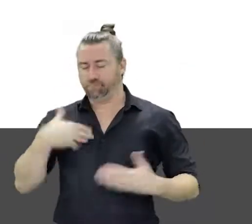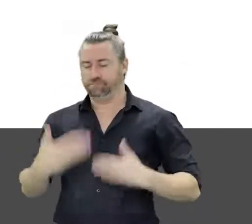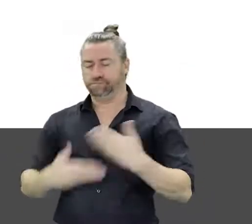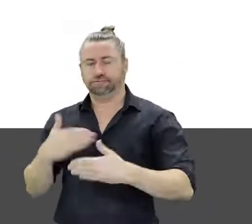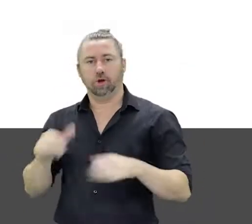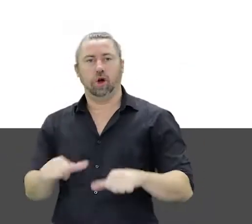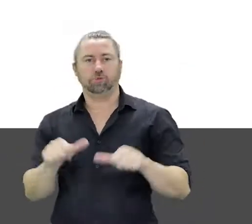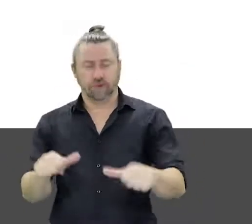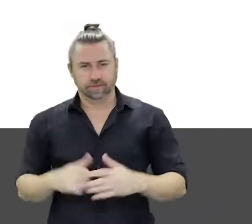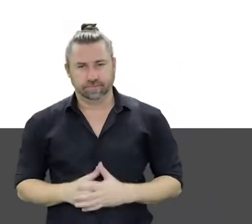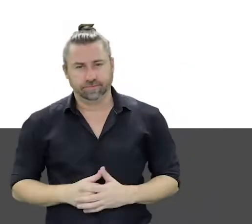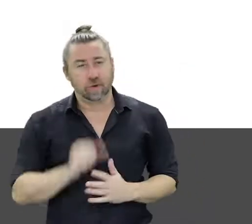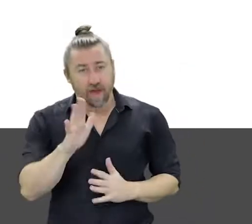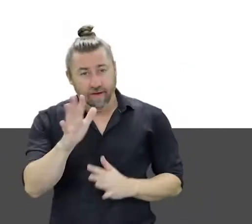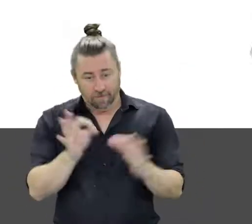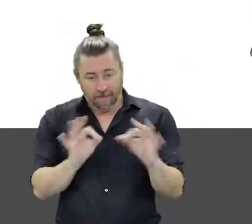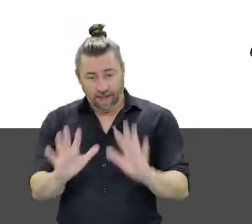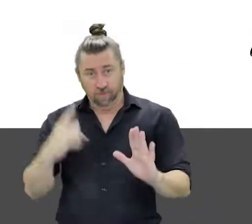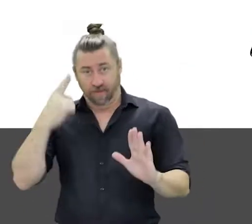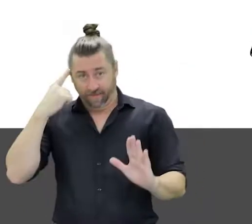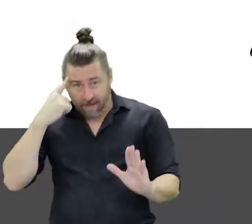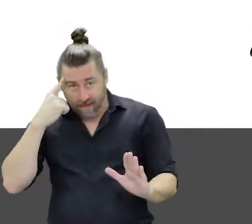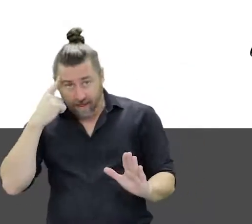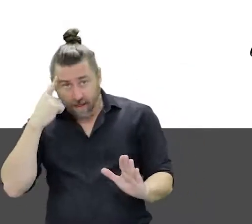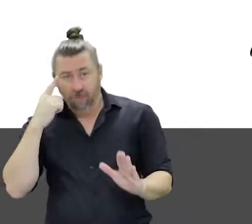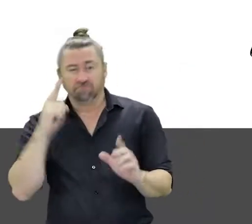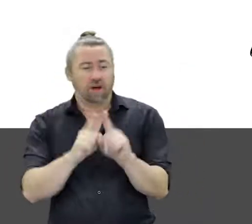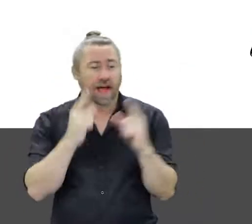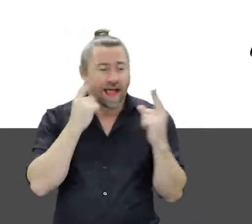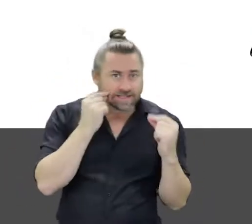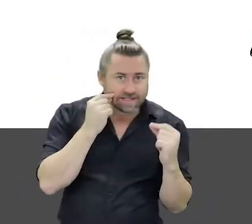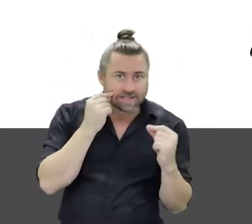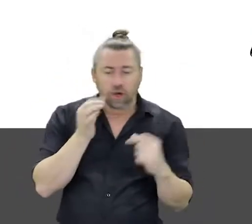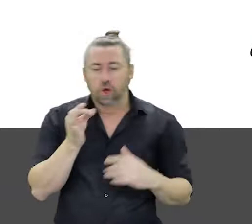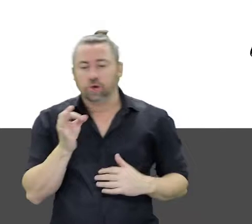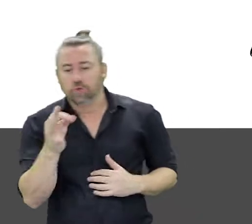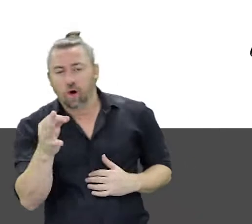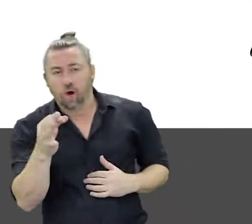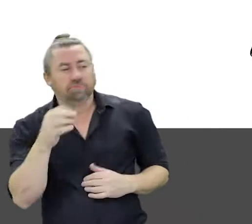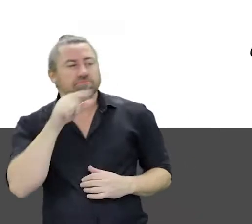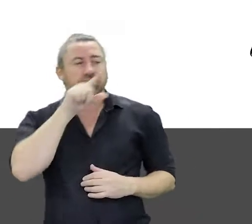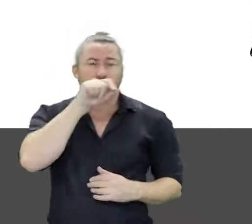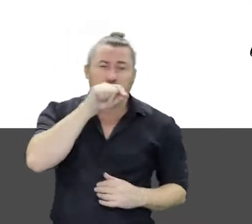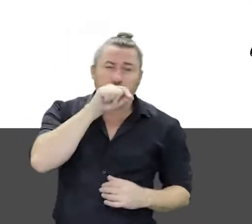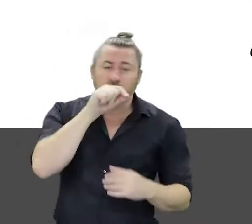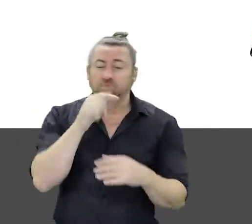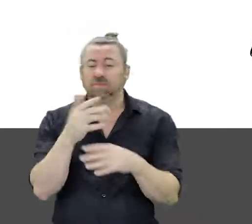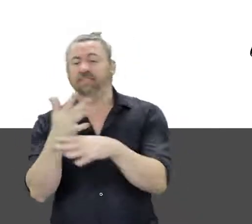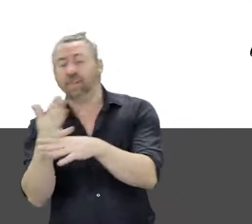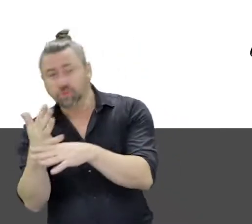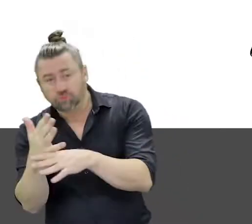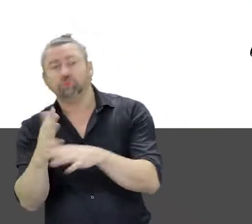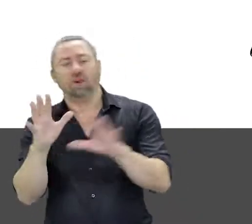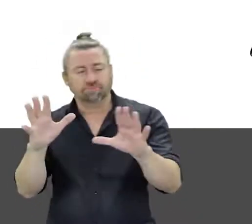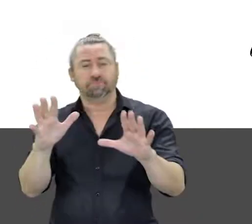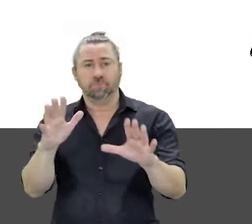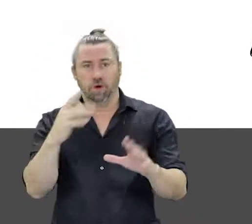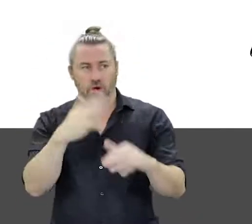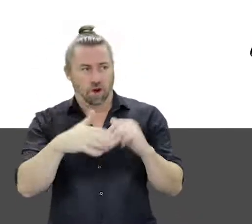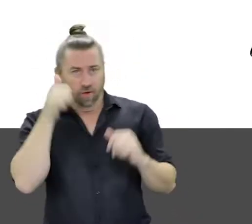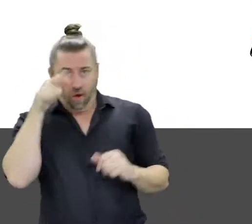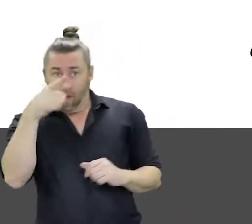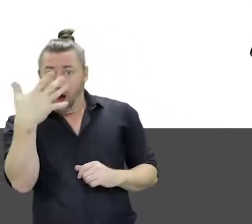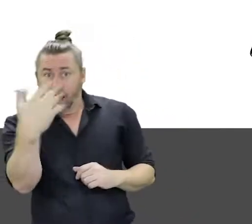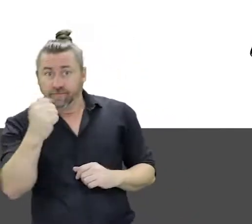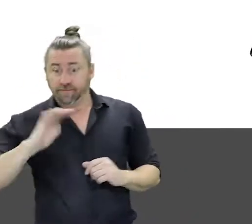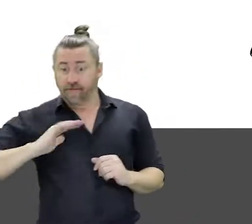plans, consider both your domestic pets like cats, dogs, birds, and fish, as well as any livestock that may need to remain